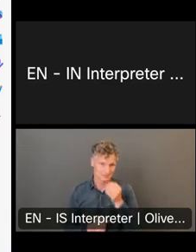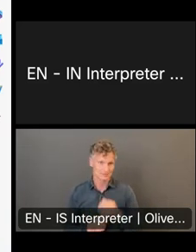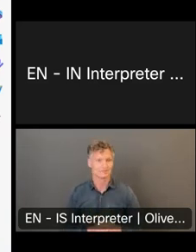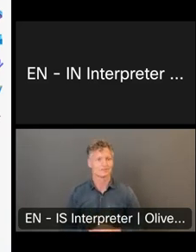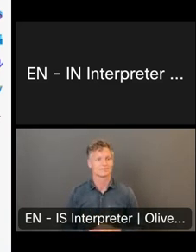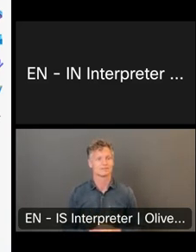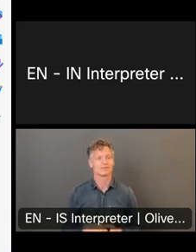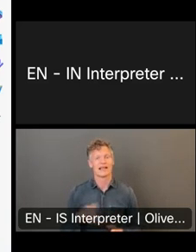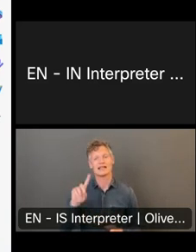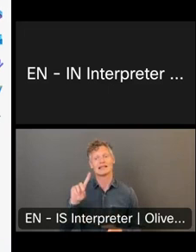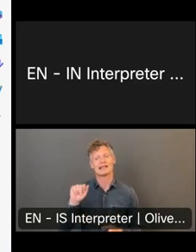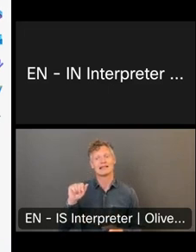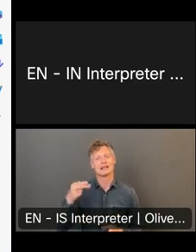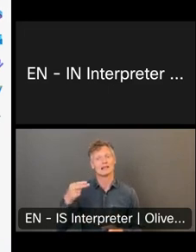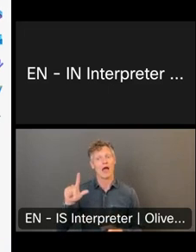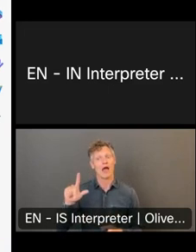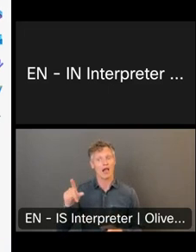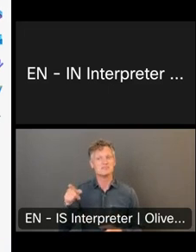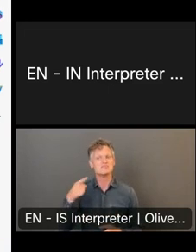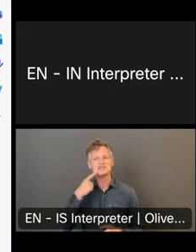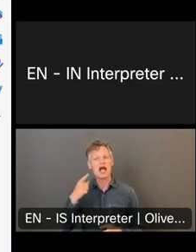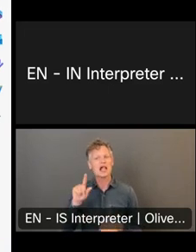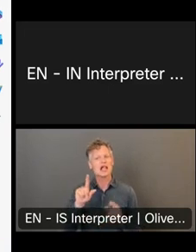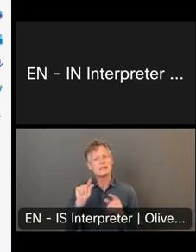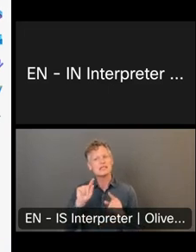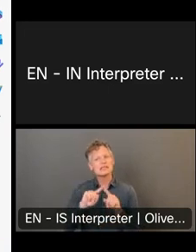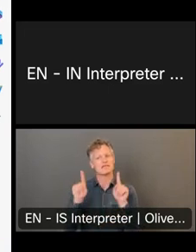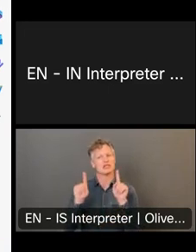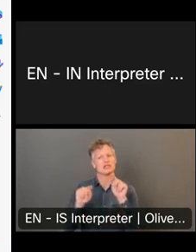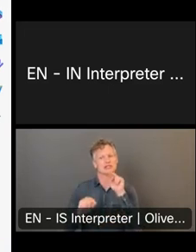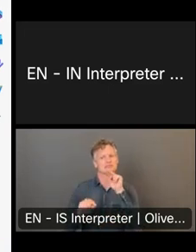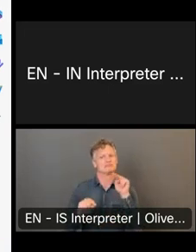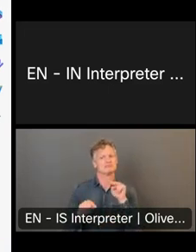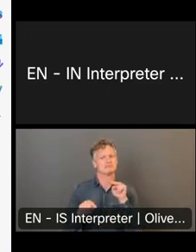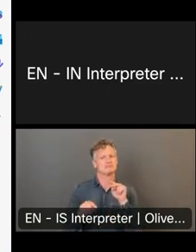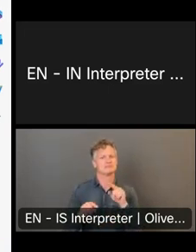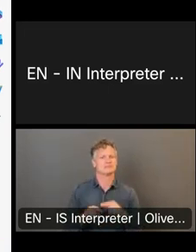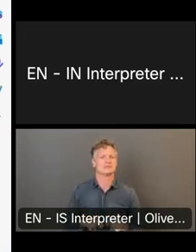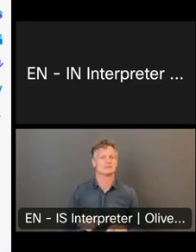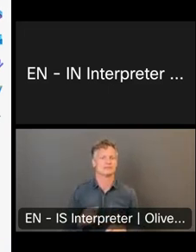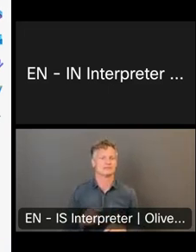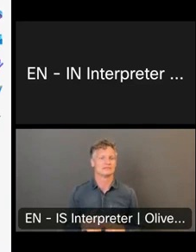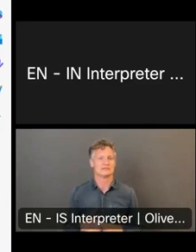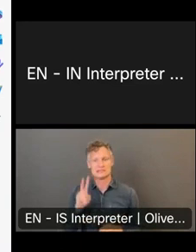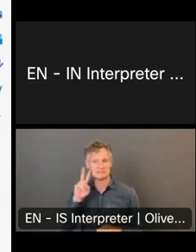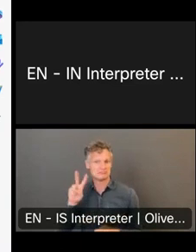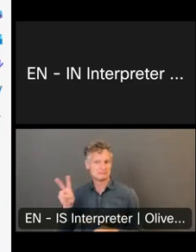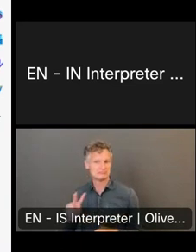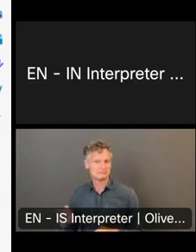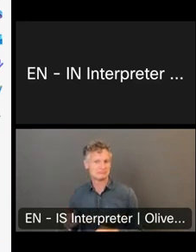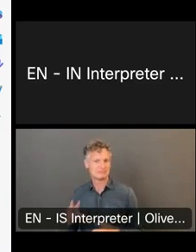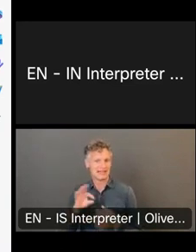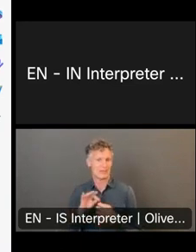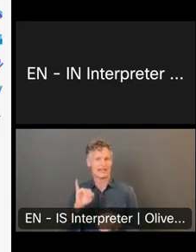economic metaphor, that of inflation, an invisible hand phenomenon, so in that respect similar to